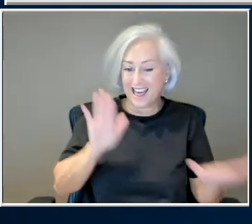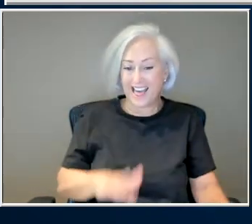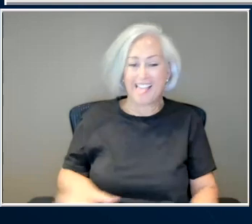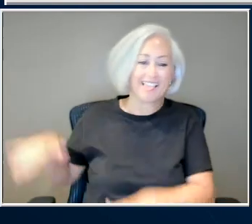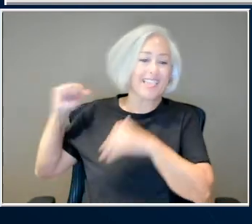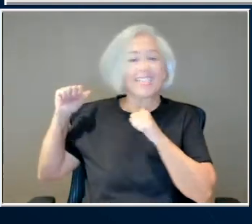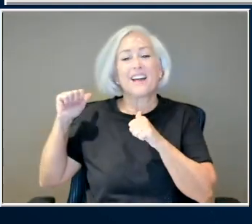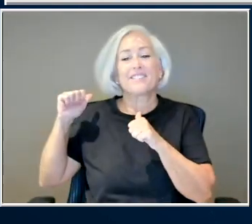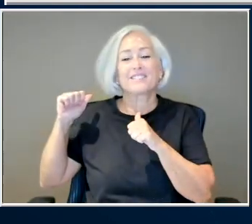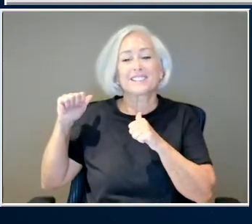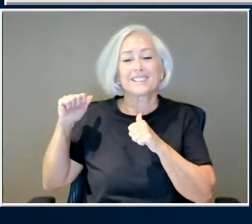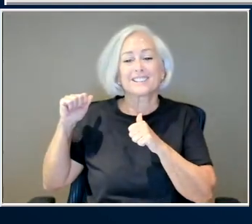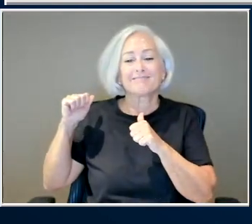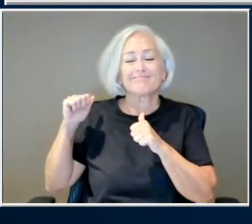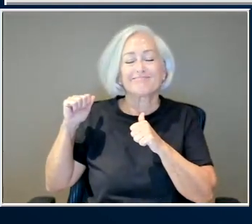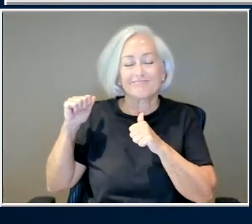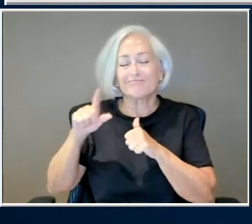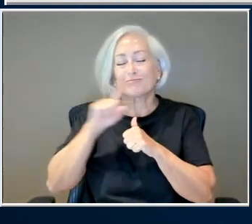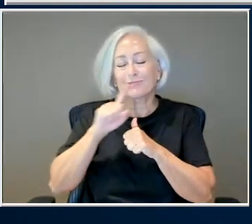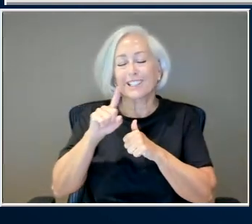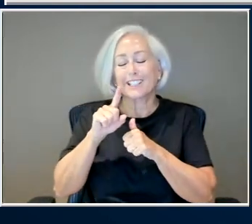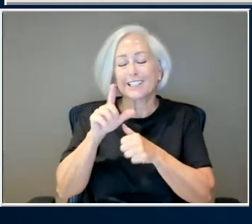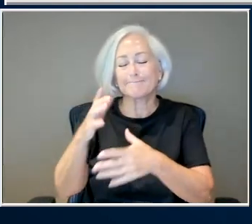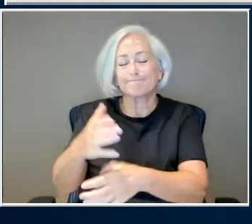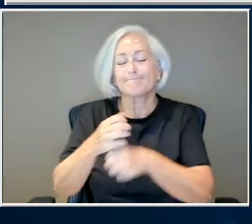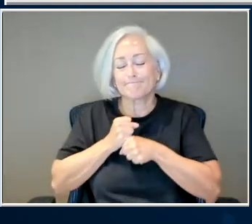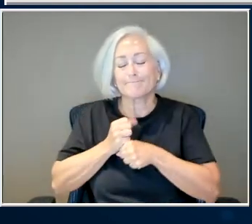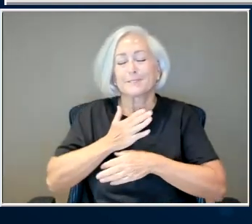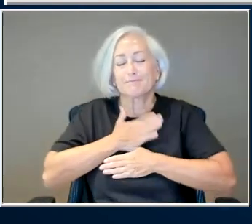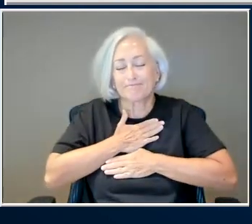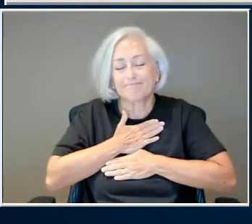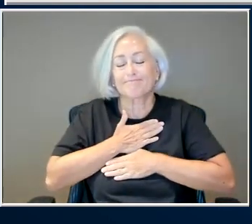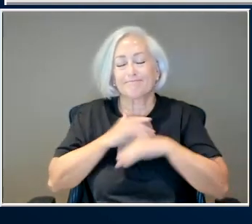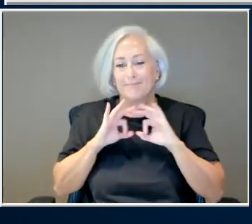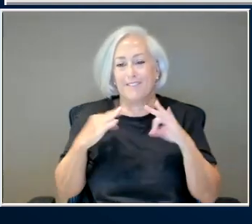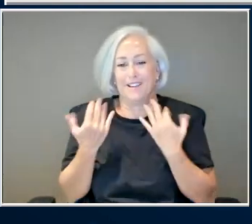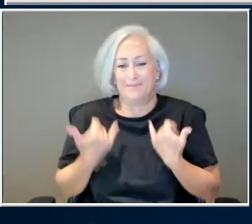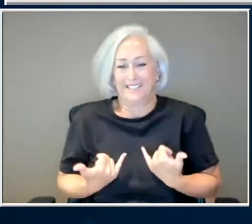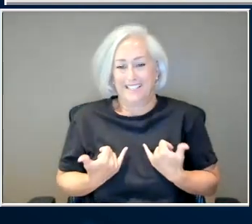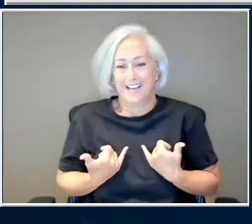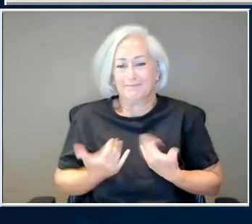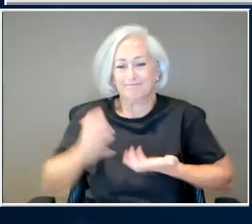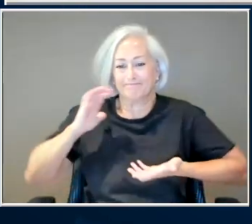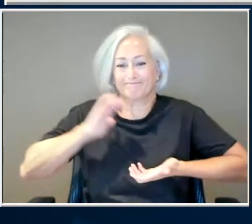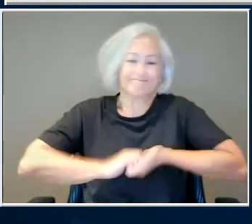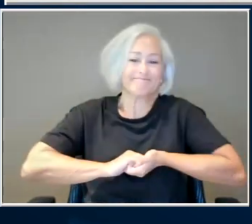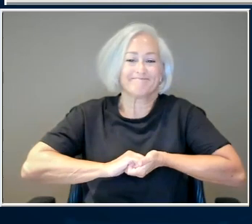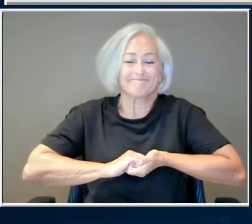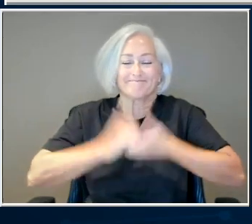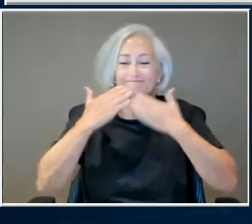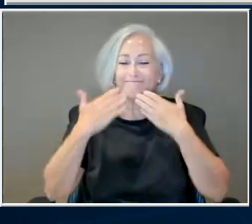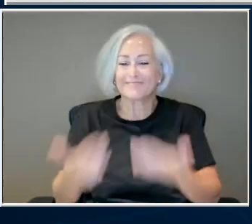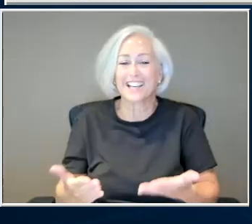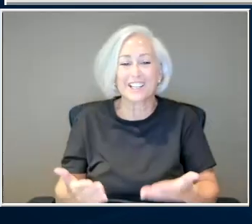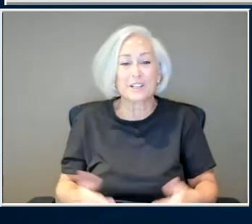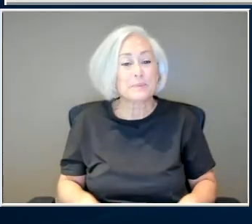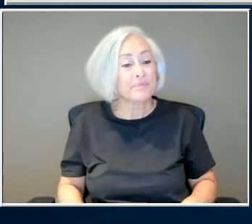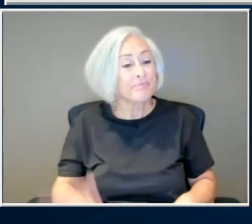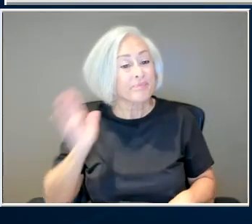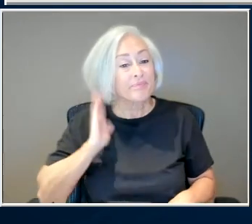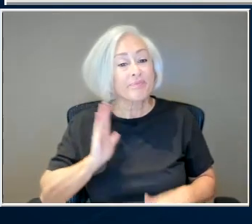gained family, honestly. Felt like gaining family. So, but thank you so much. And we talked in the beginning of this program